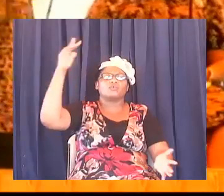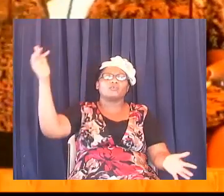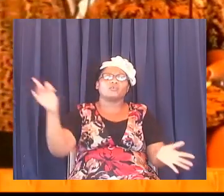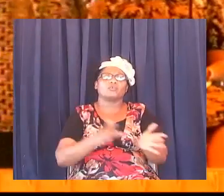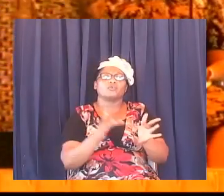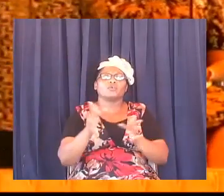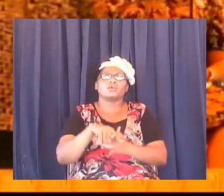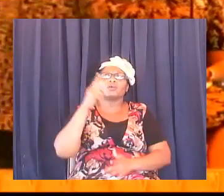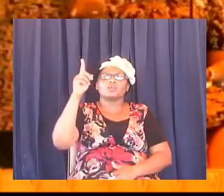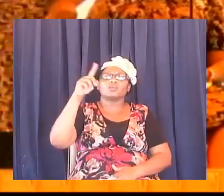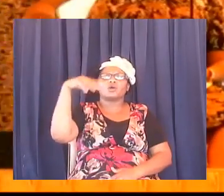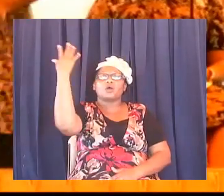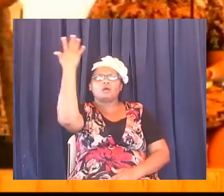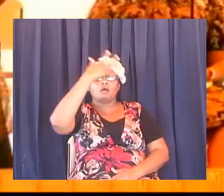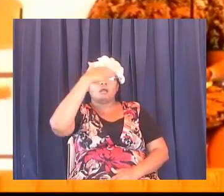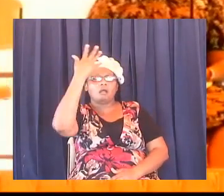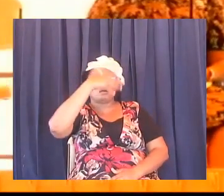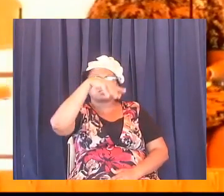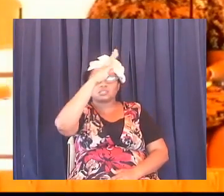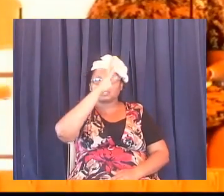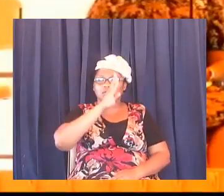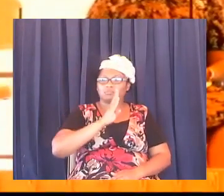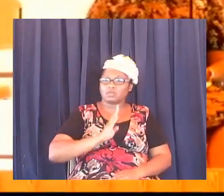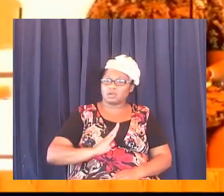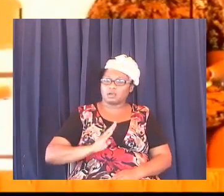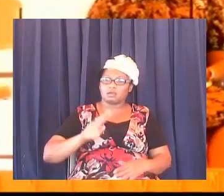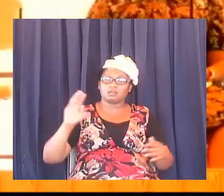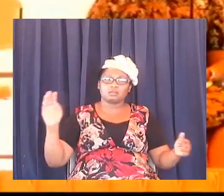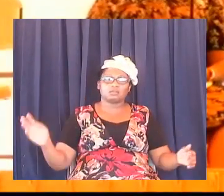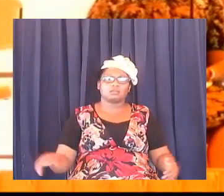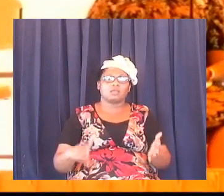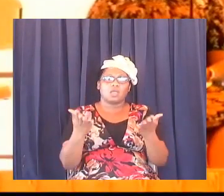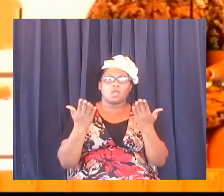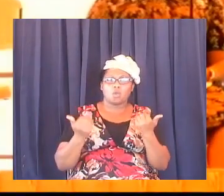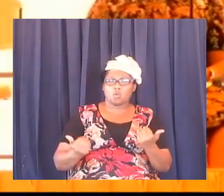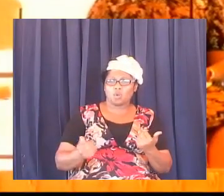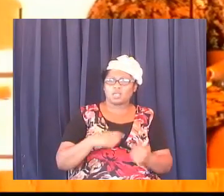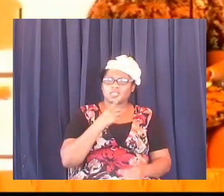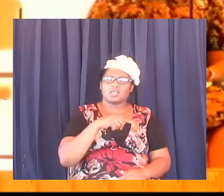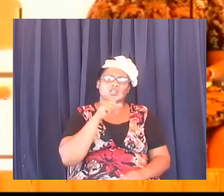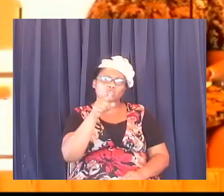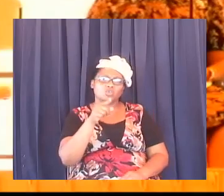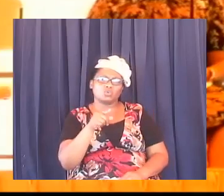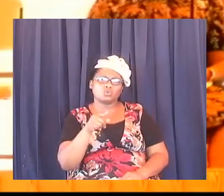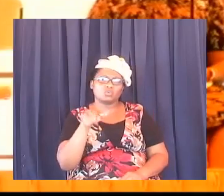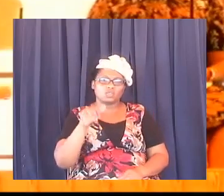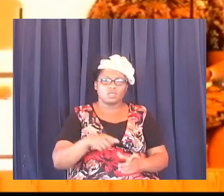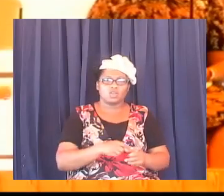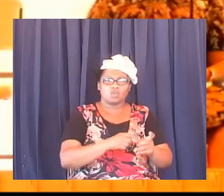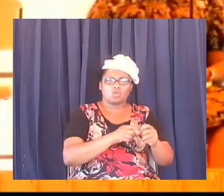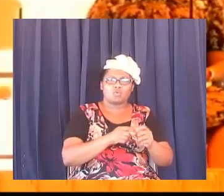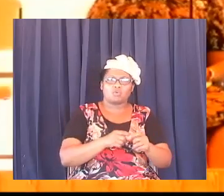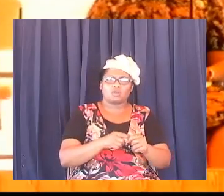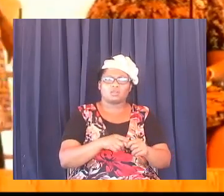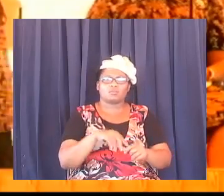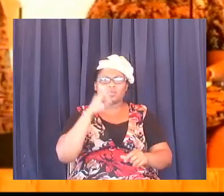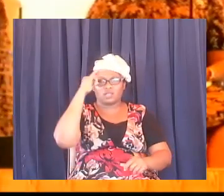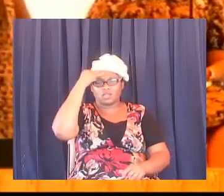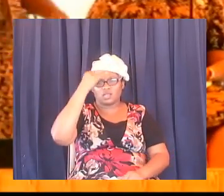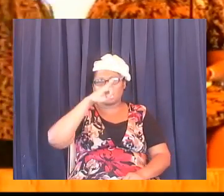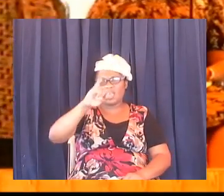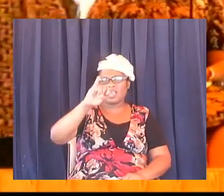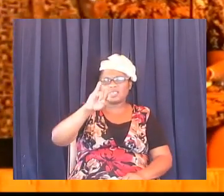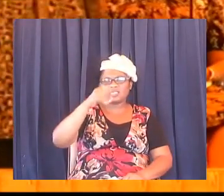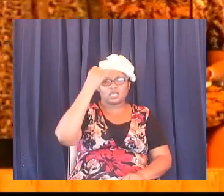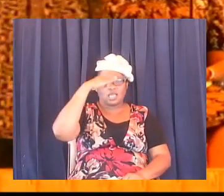are awesome. Praise God. I want to tell you, I'm running back to Isaiah. Isaiah caught